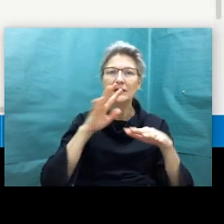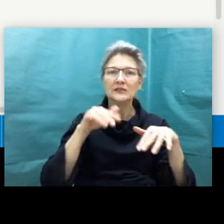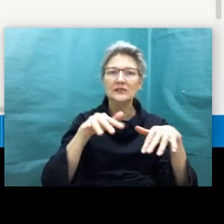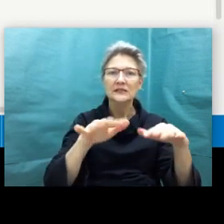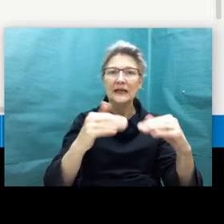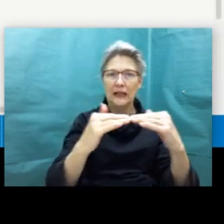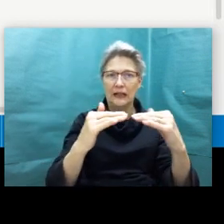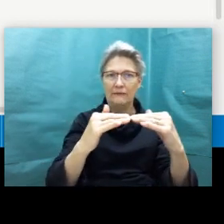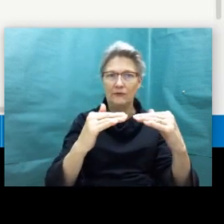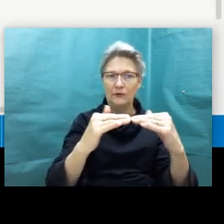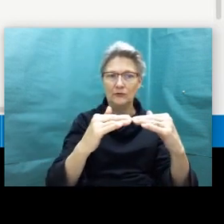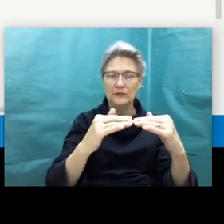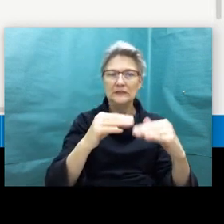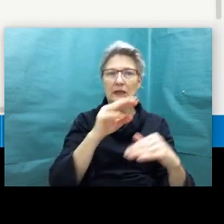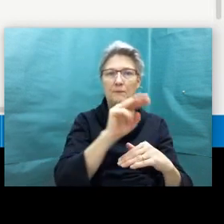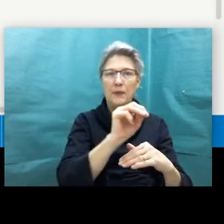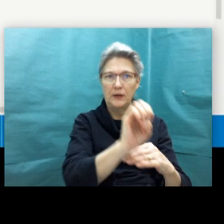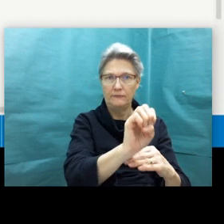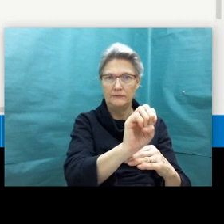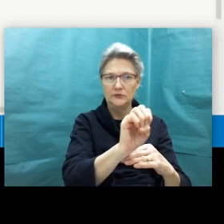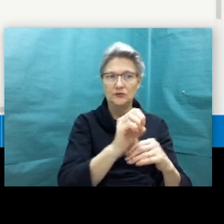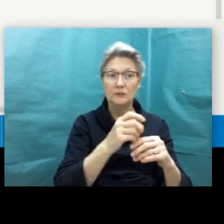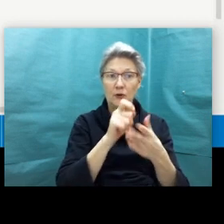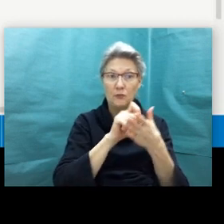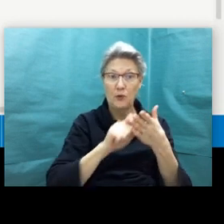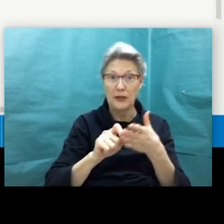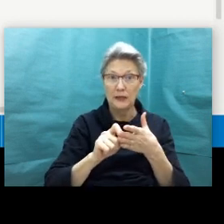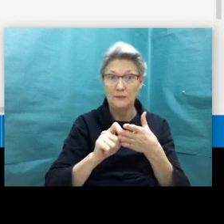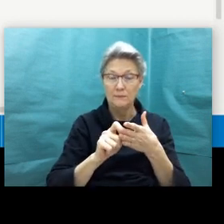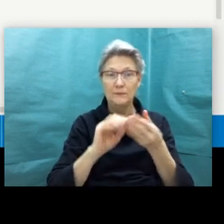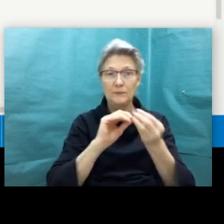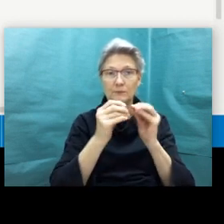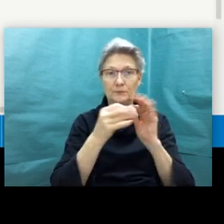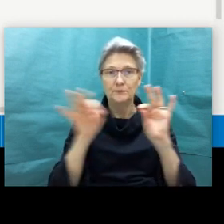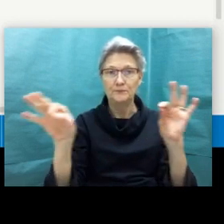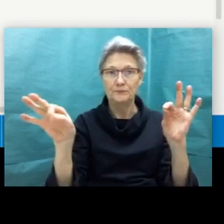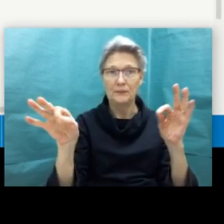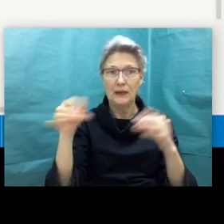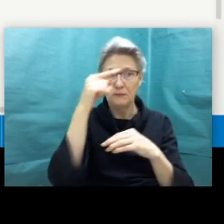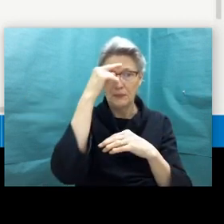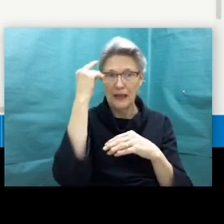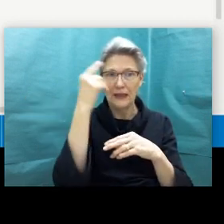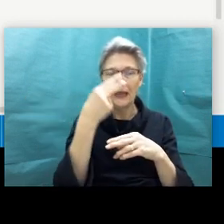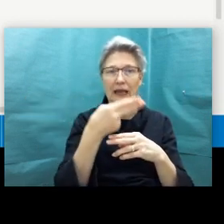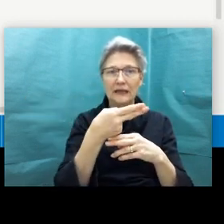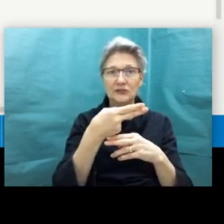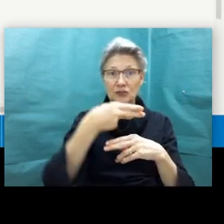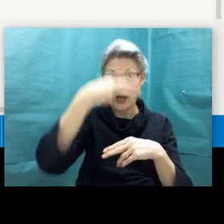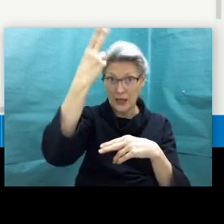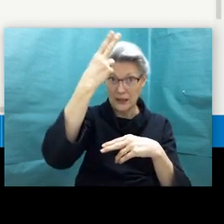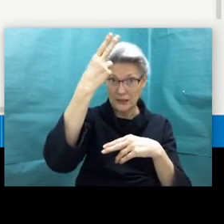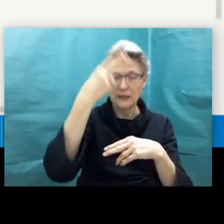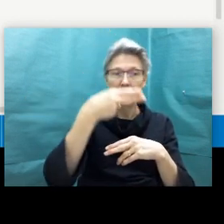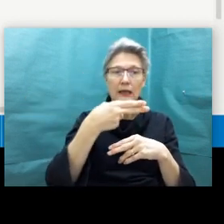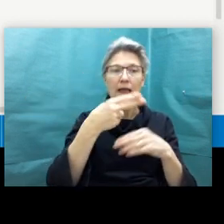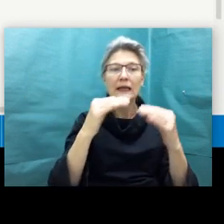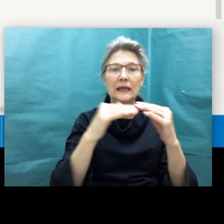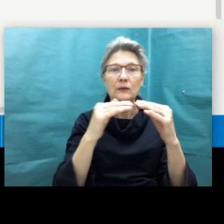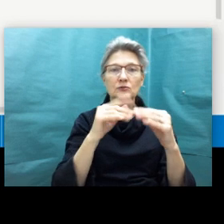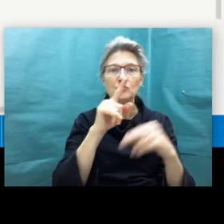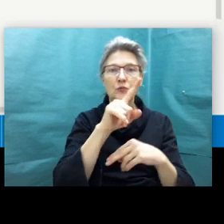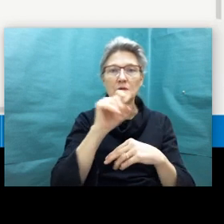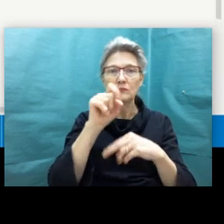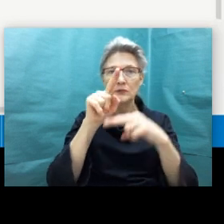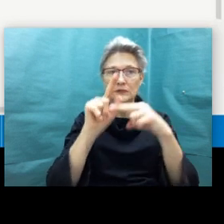is. So I'm going to write out my equation here in black. So I know that H equals 1